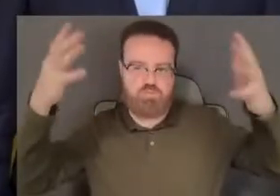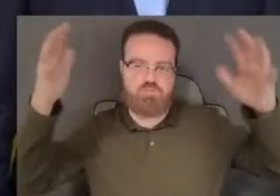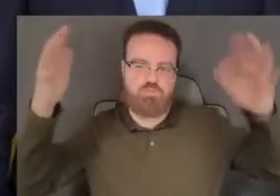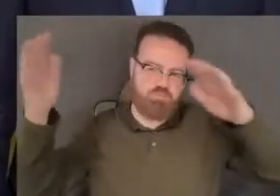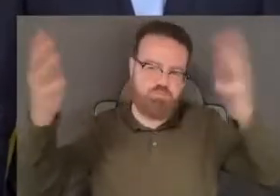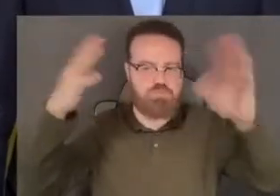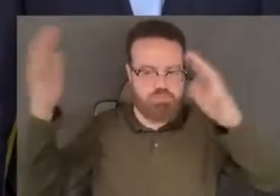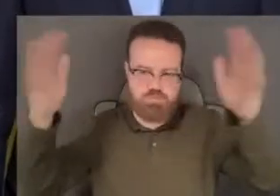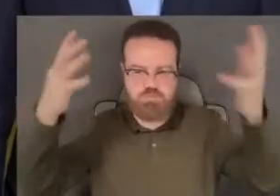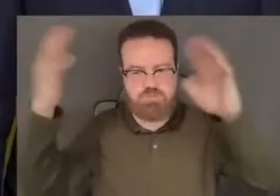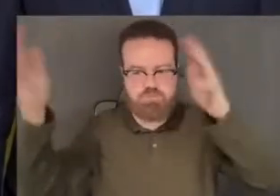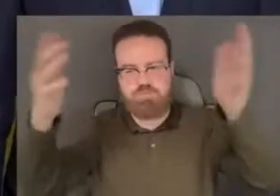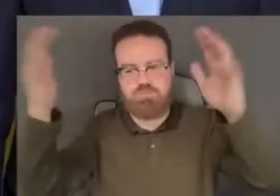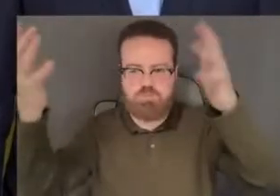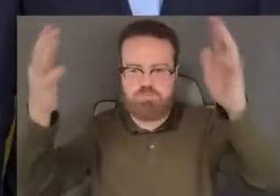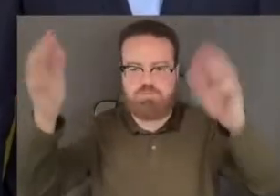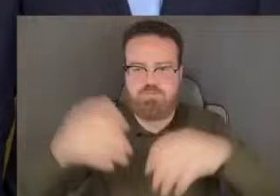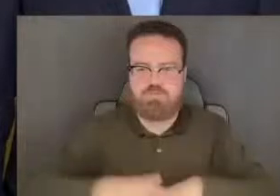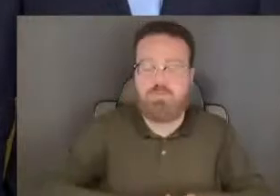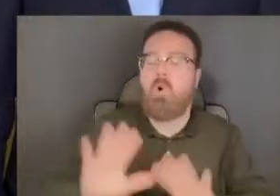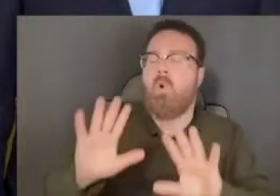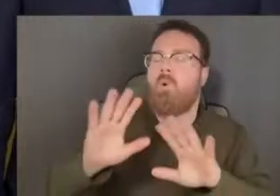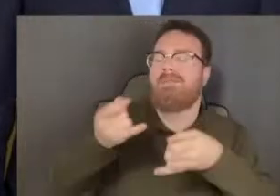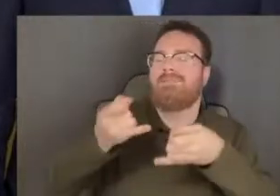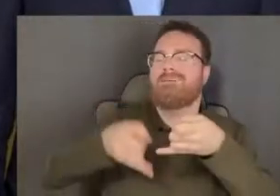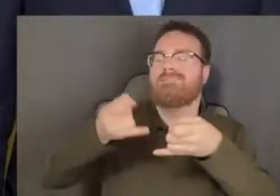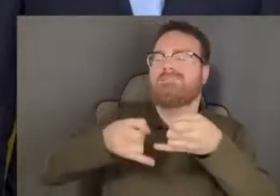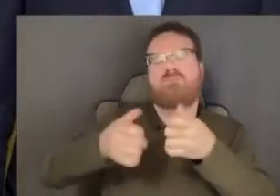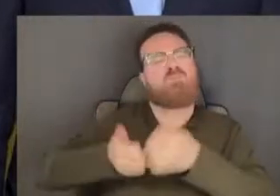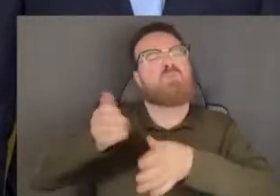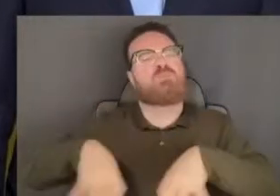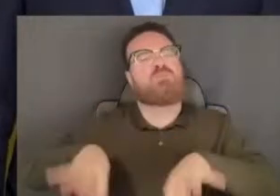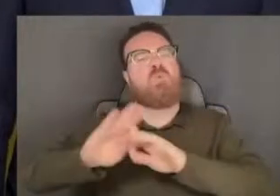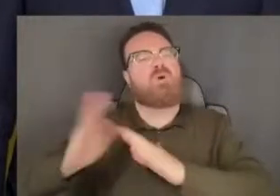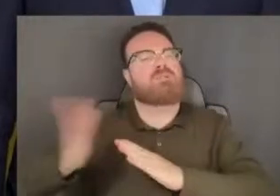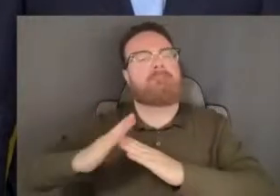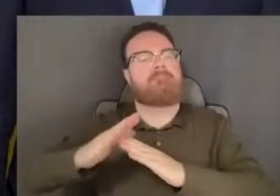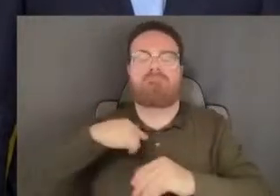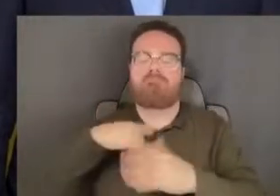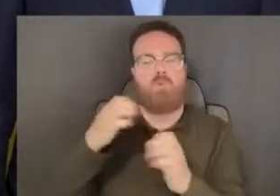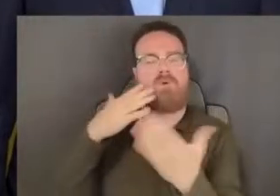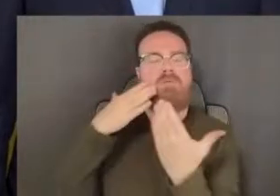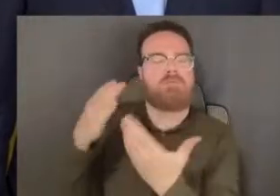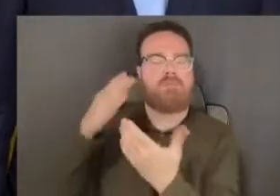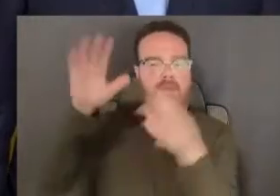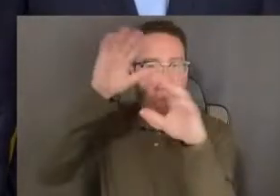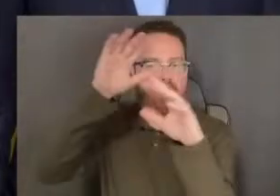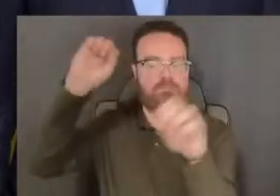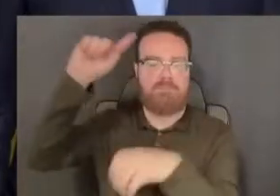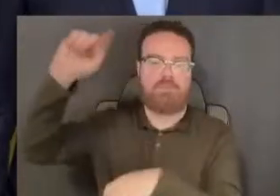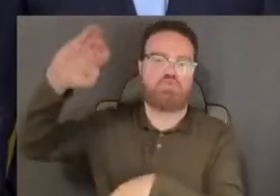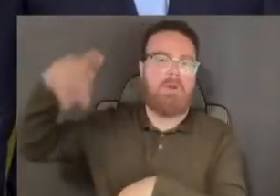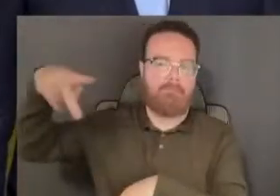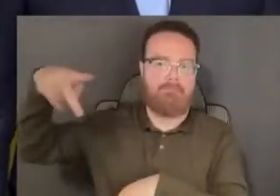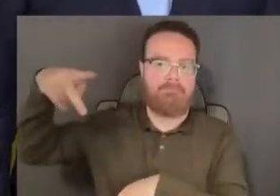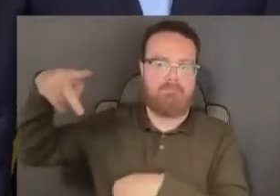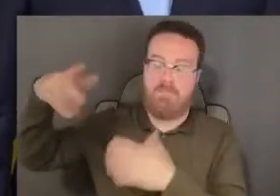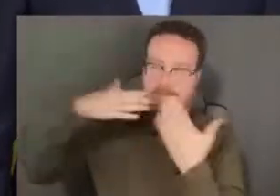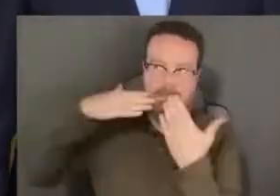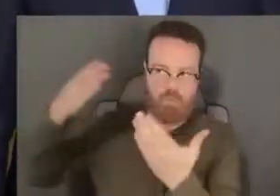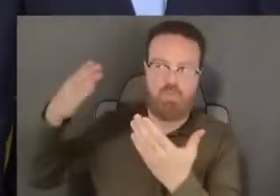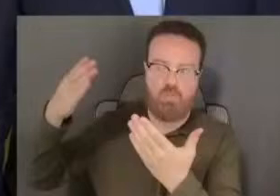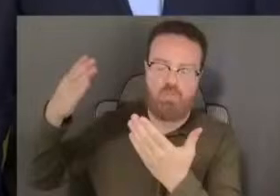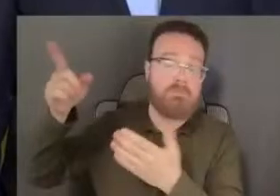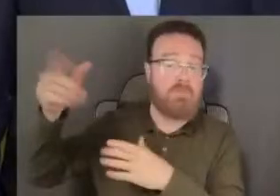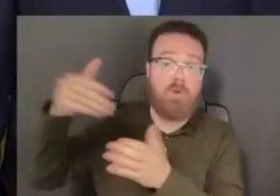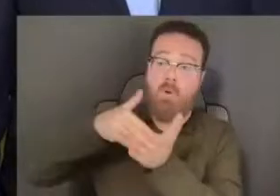And finally, and most importantly, I want to thank President Trump. President Trump often, says that he's going to make